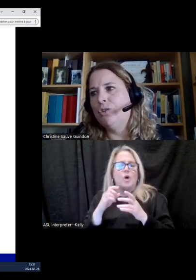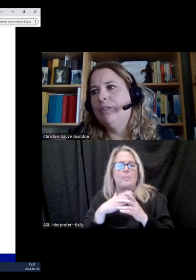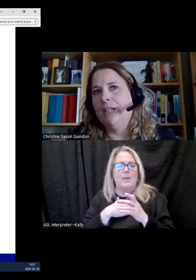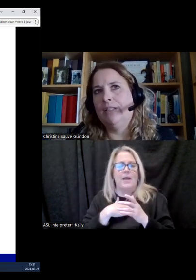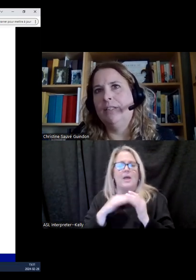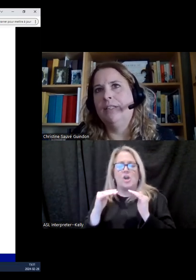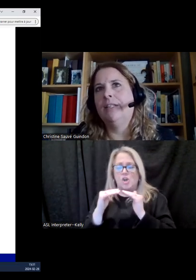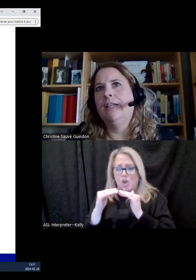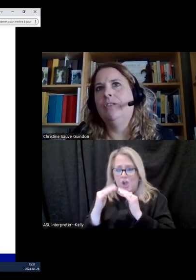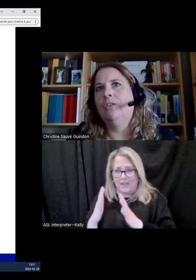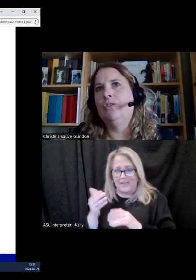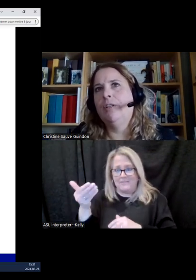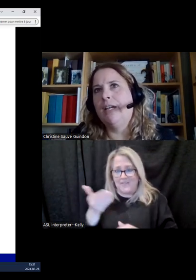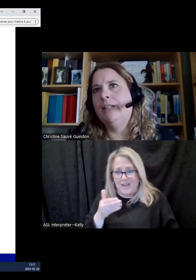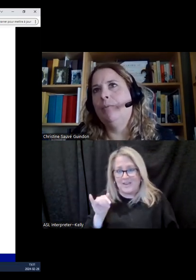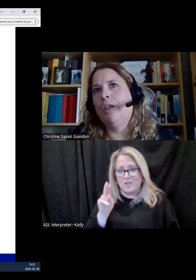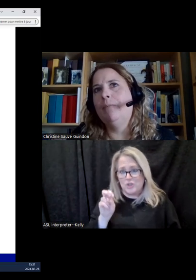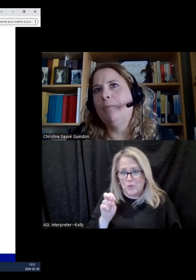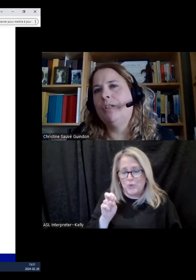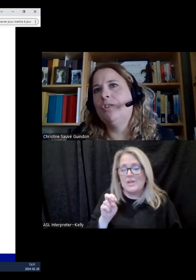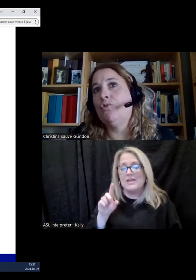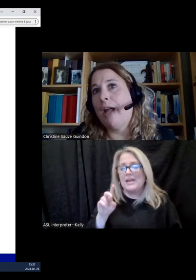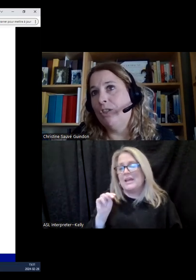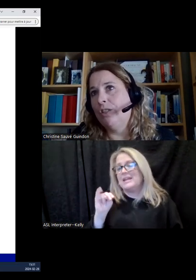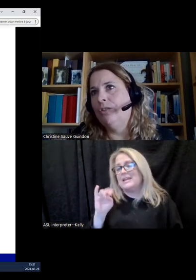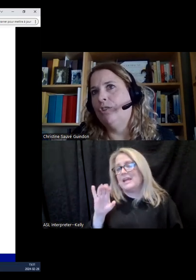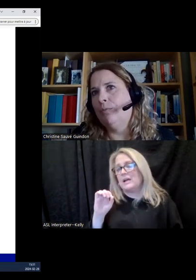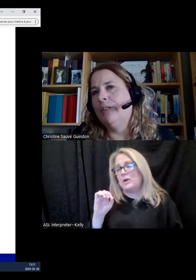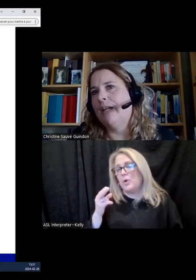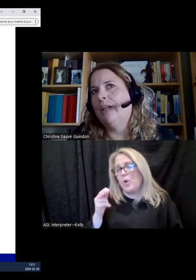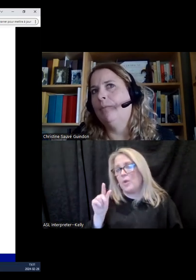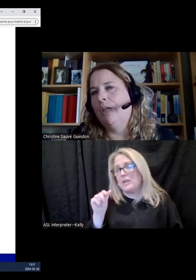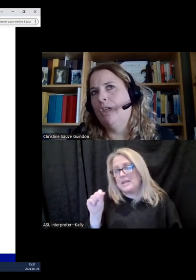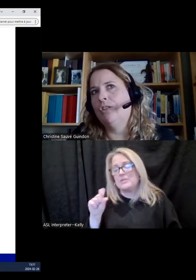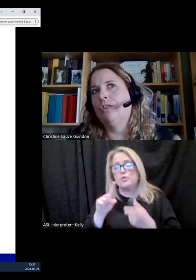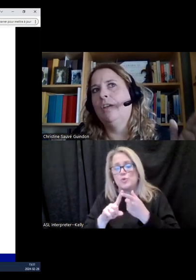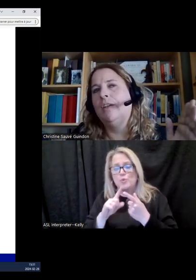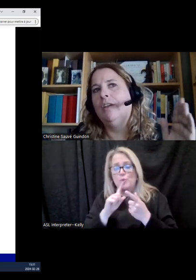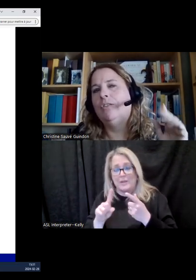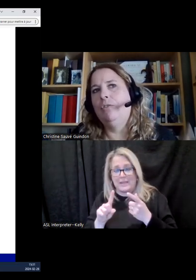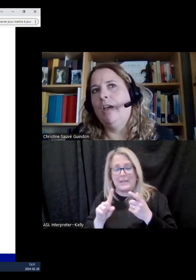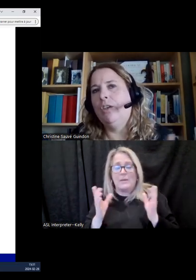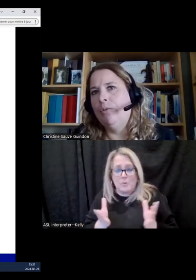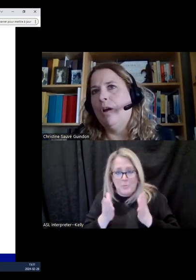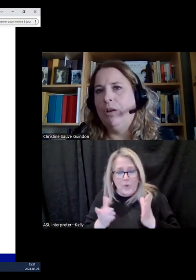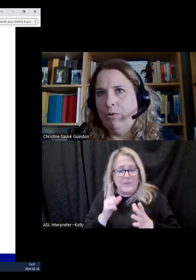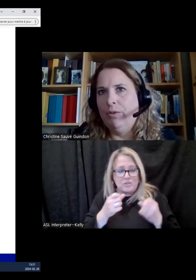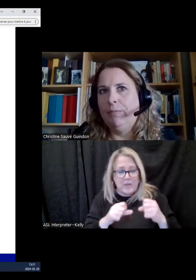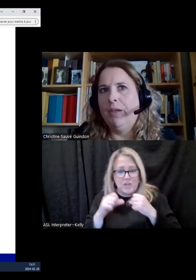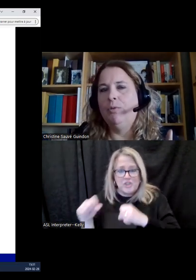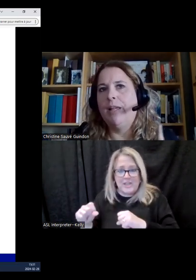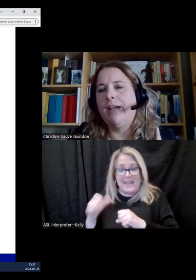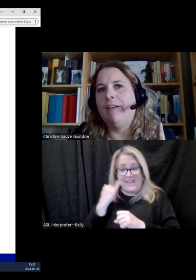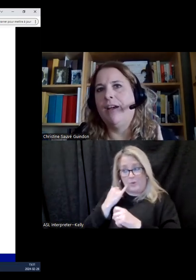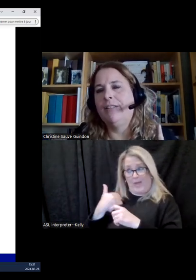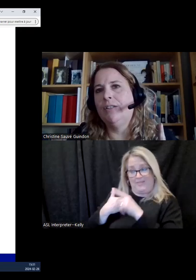invited Jude Nicholas to do a tactile working memory skill strategies to support tactile communications. Do that QR code